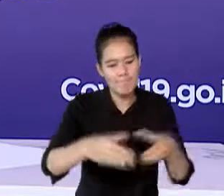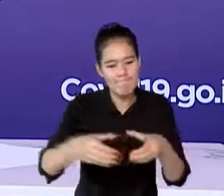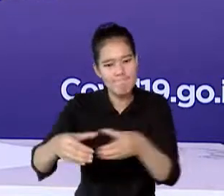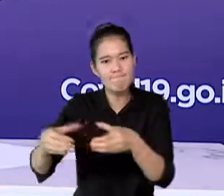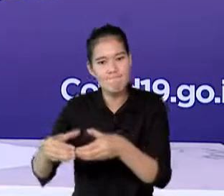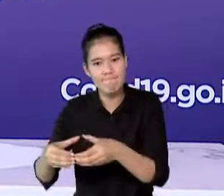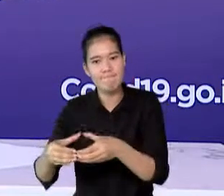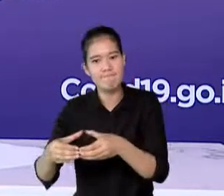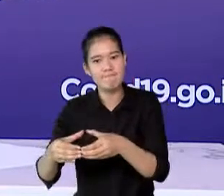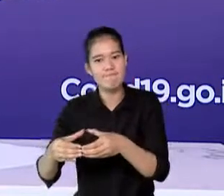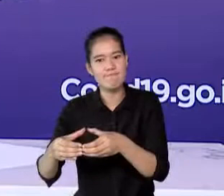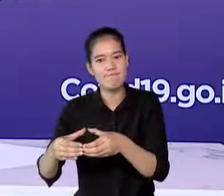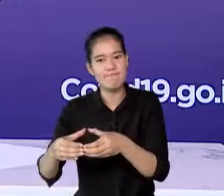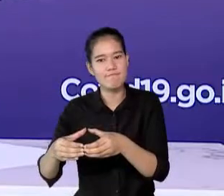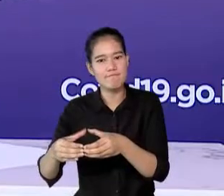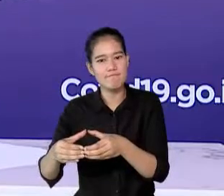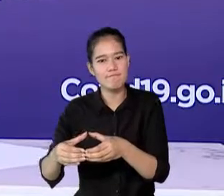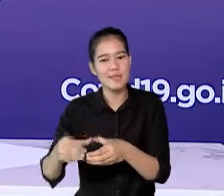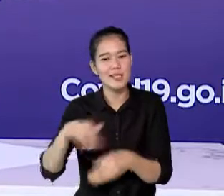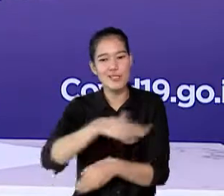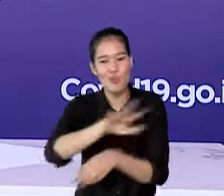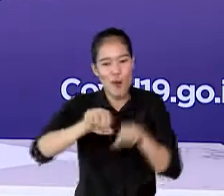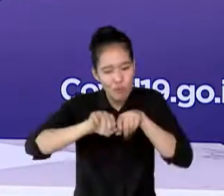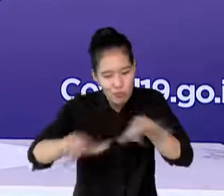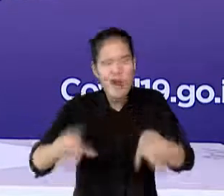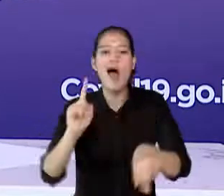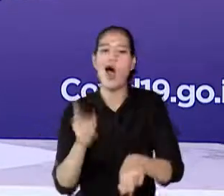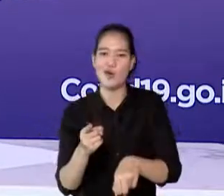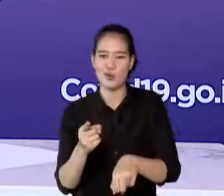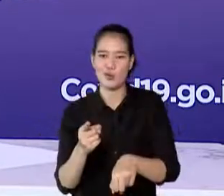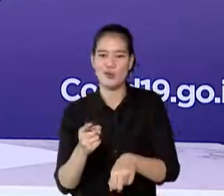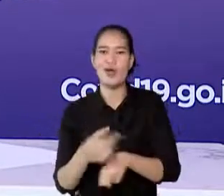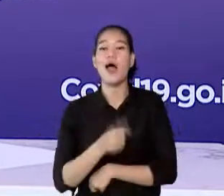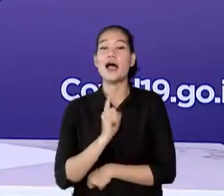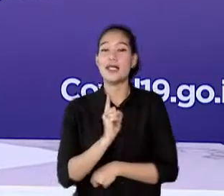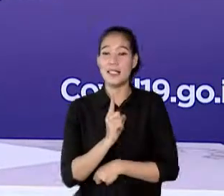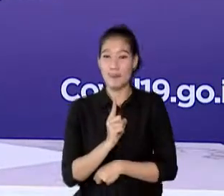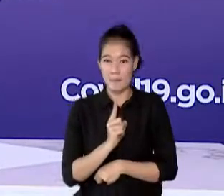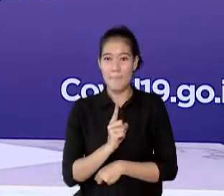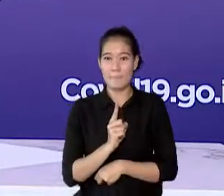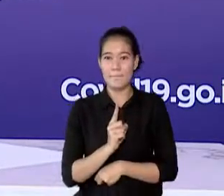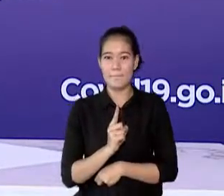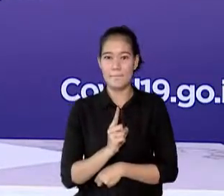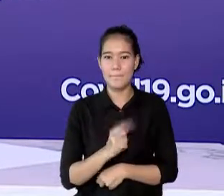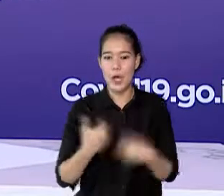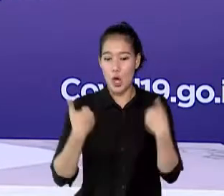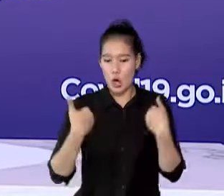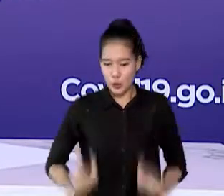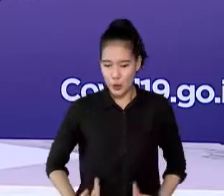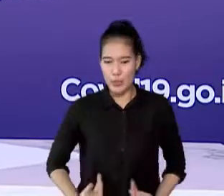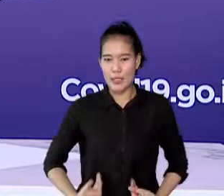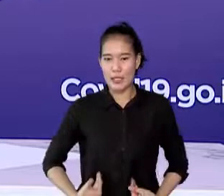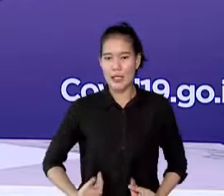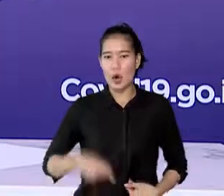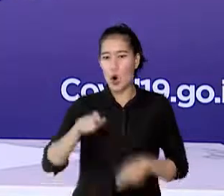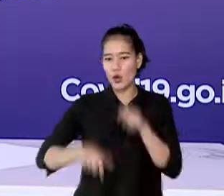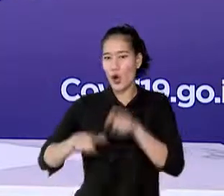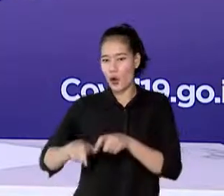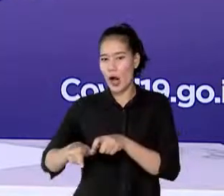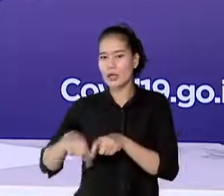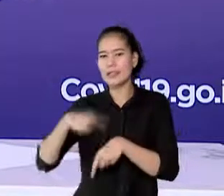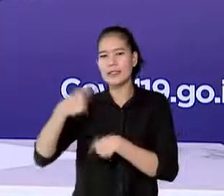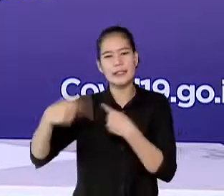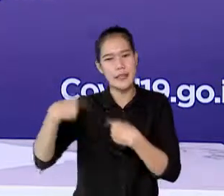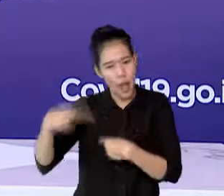whole and not just one particular region, because in principle, humans are mobile, and even though there